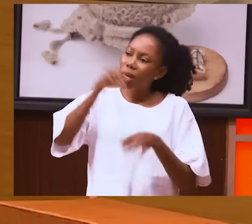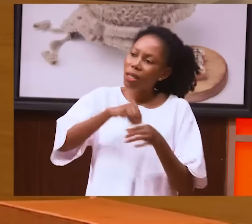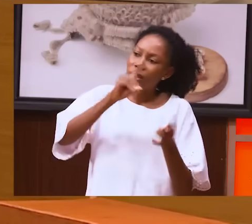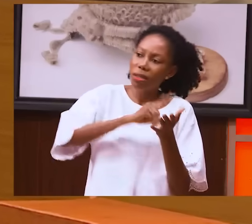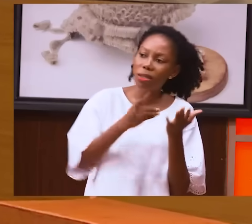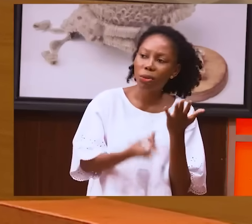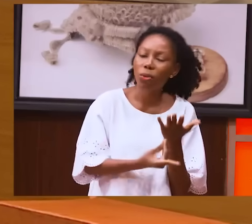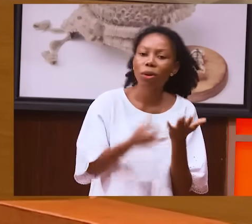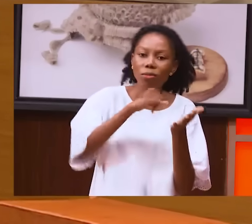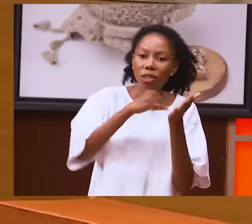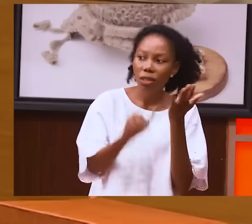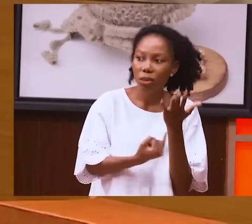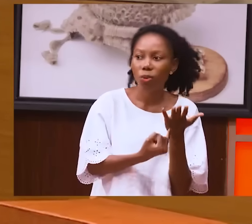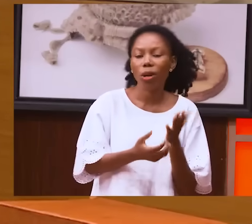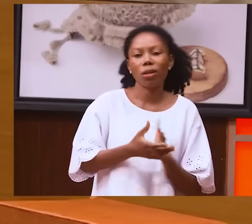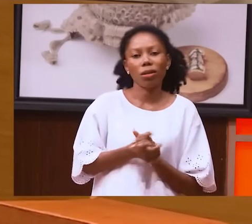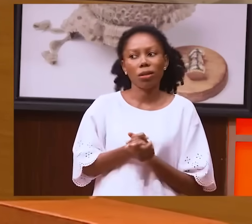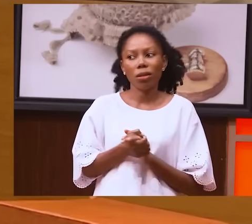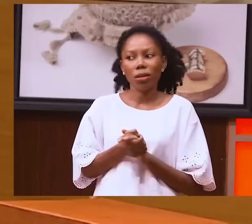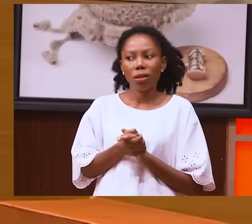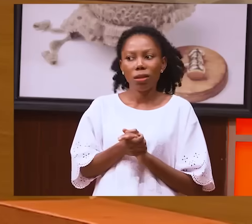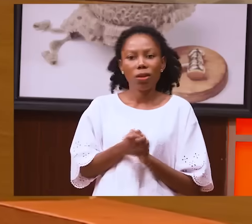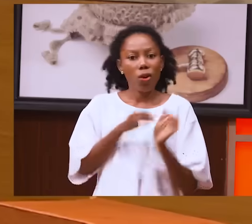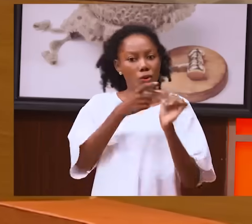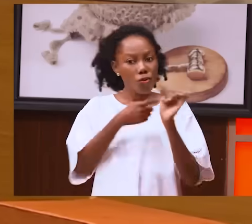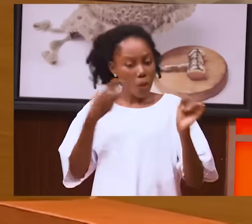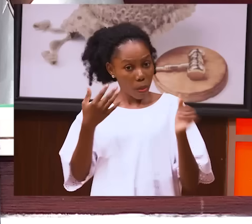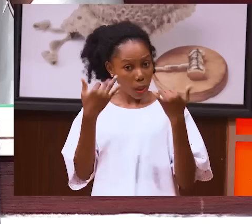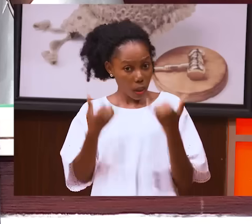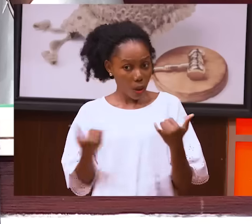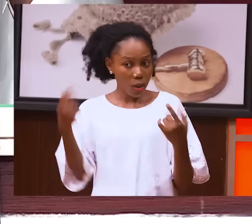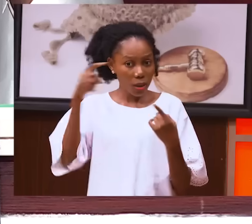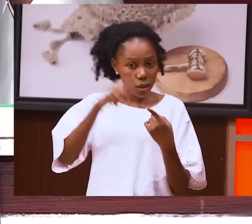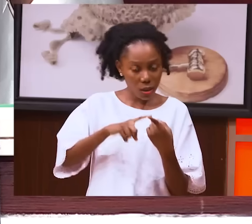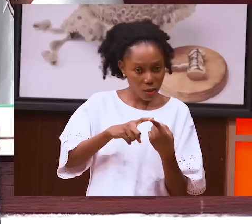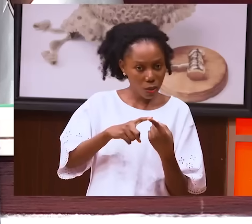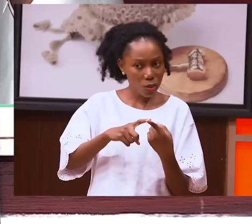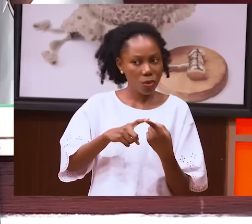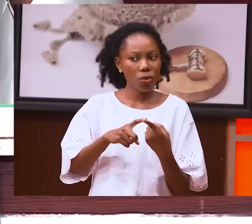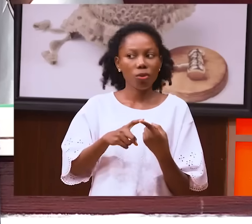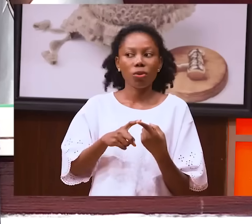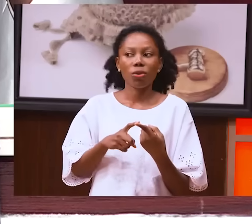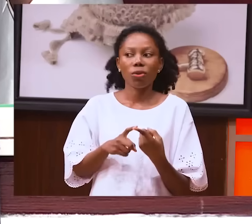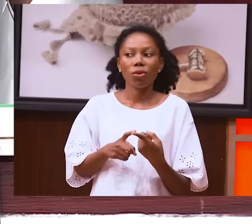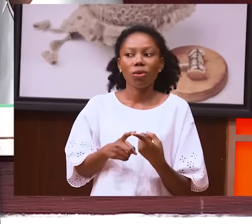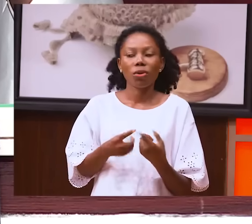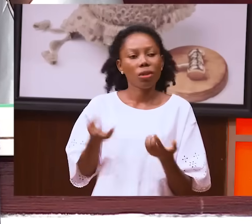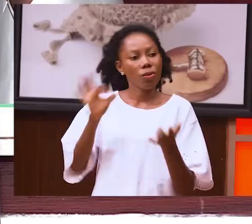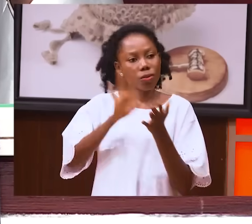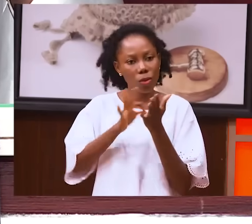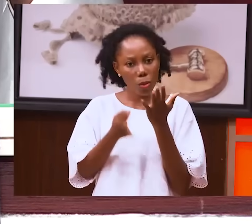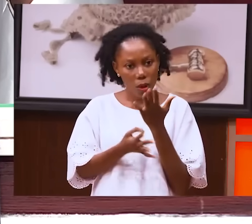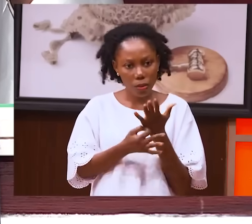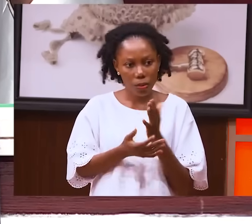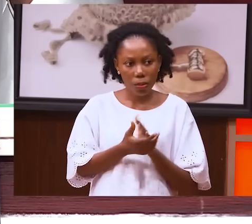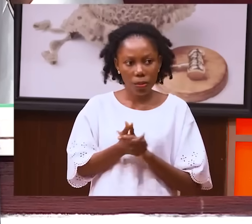I know, but later on, he now said, okay, from now till this January, which I was begging him, he should give me from now till this February. Look,